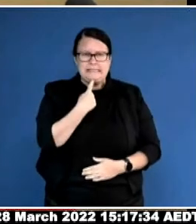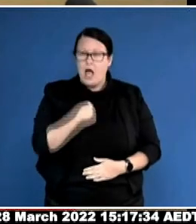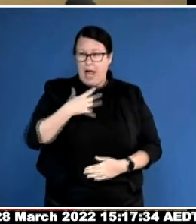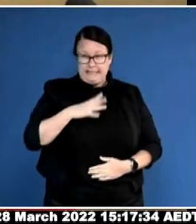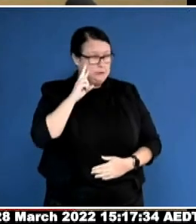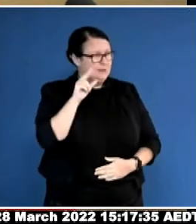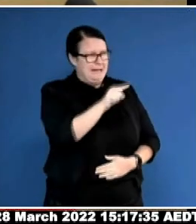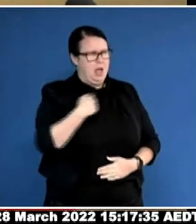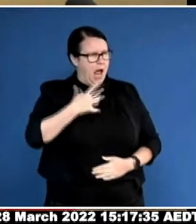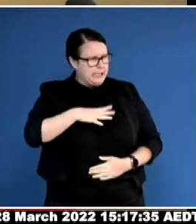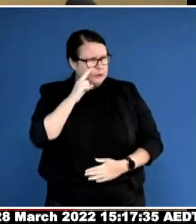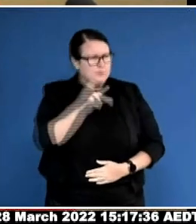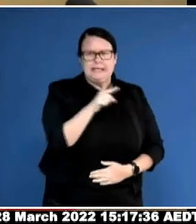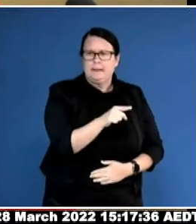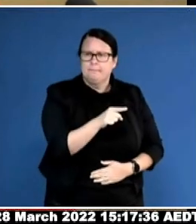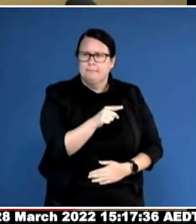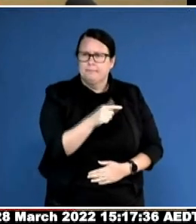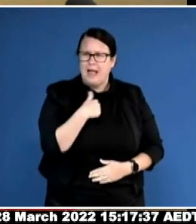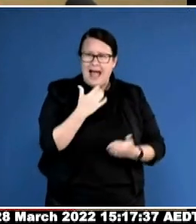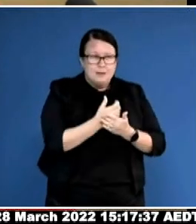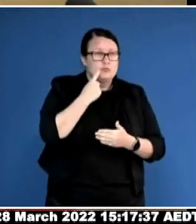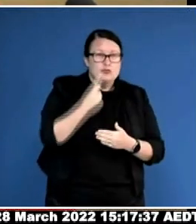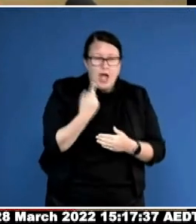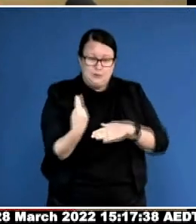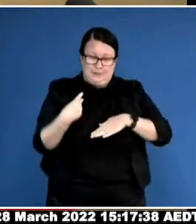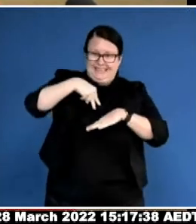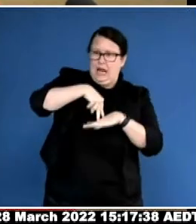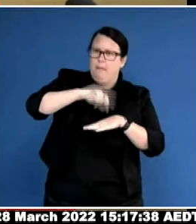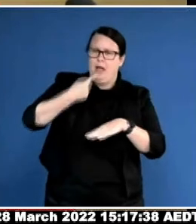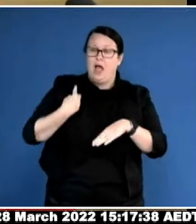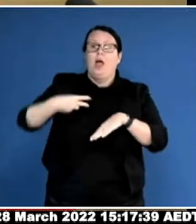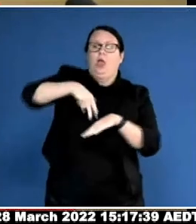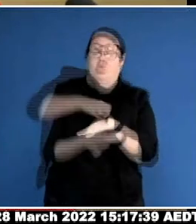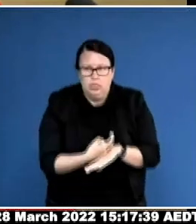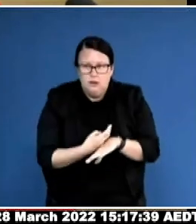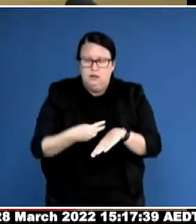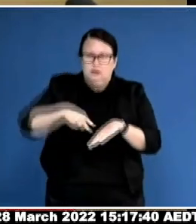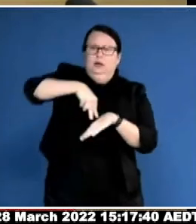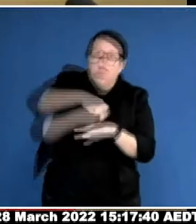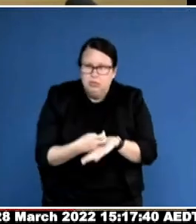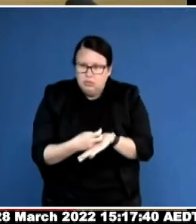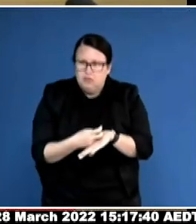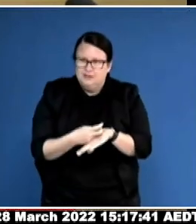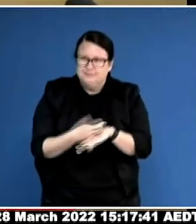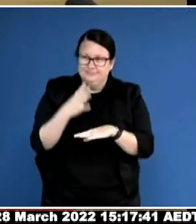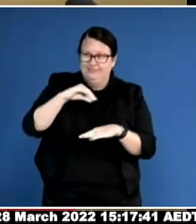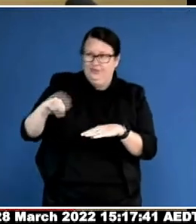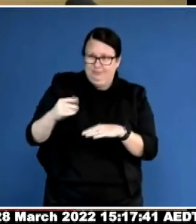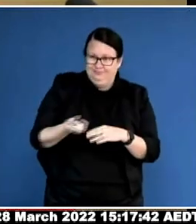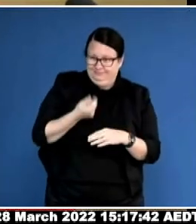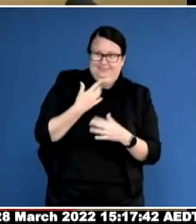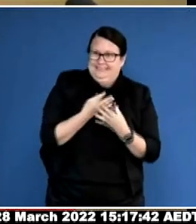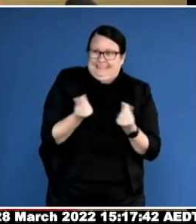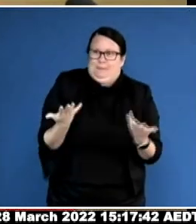see him, I need to see him. I kept trying to get up, but my legs were going out from under me. I was paralysed. I